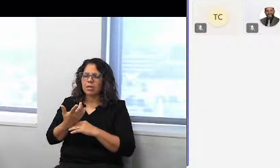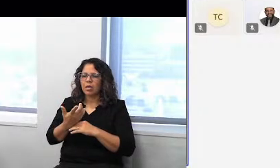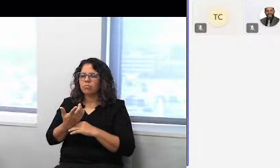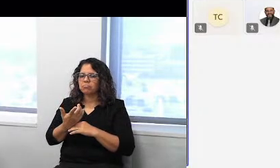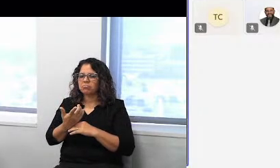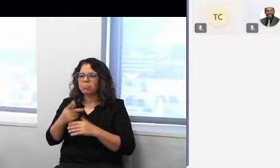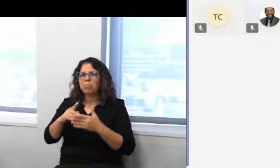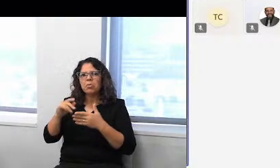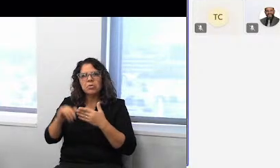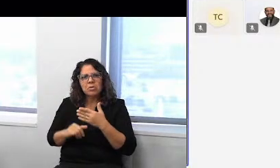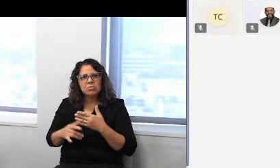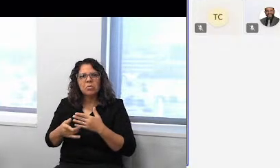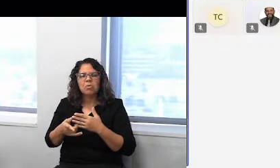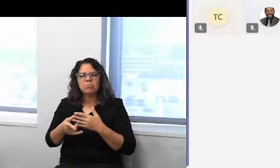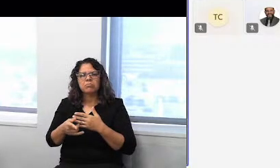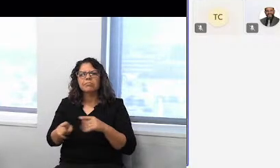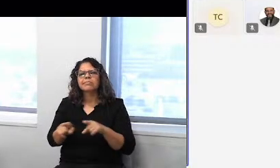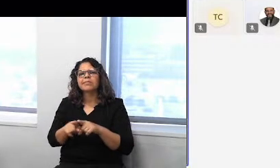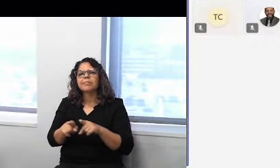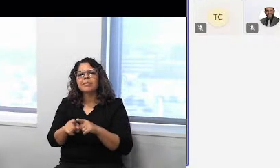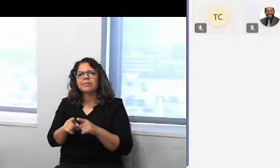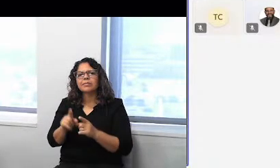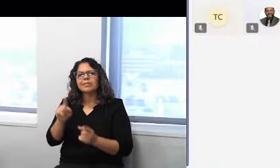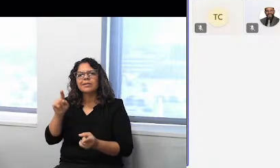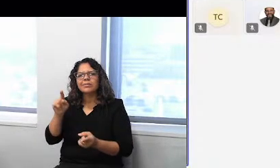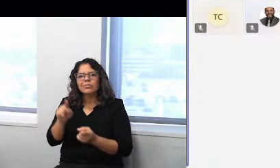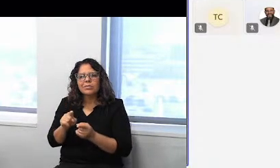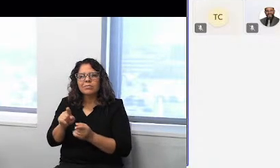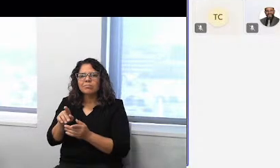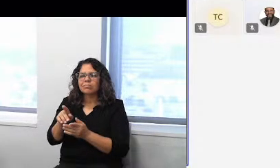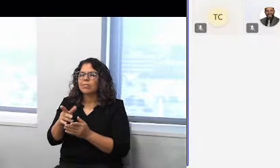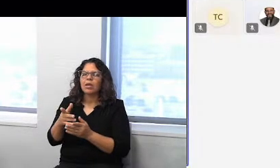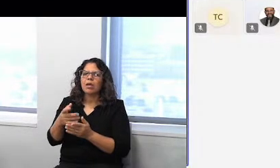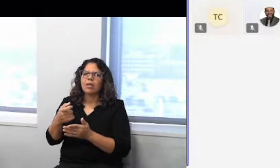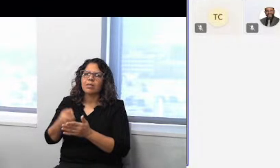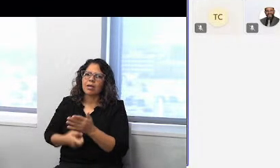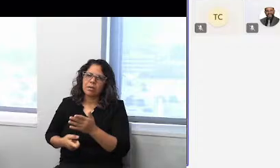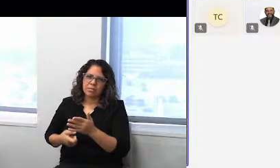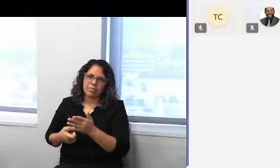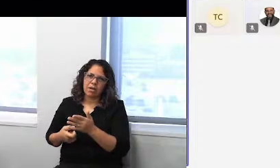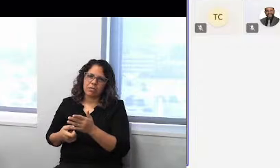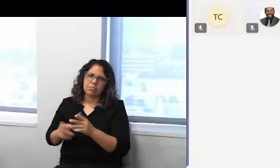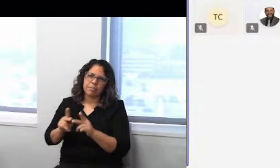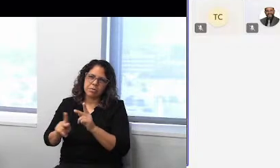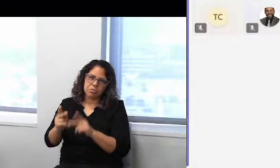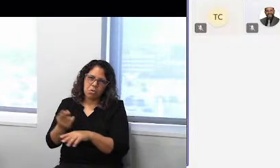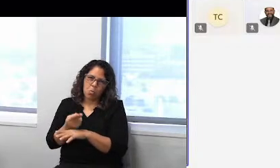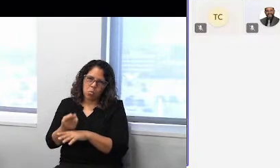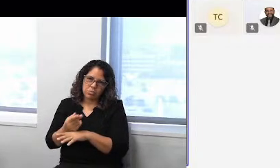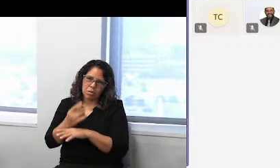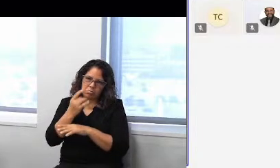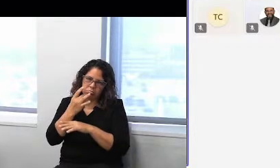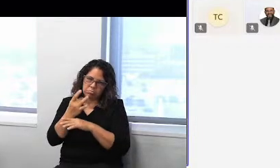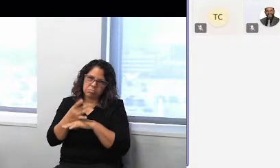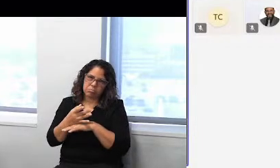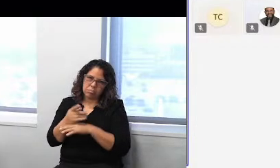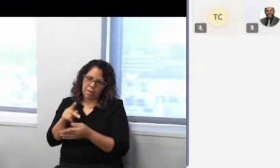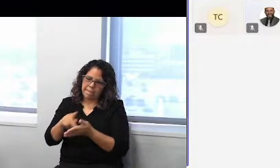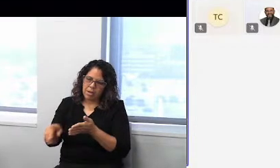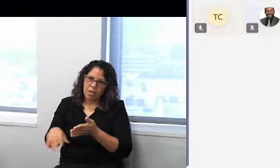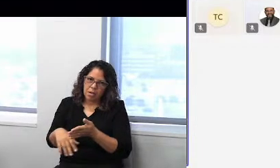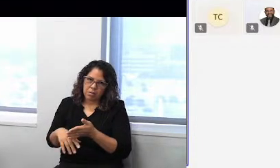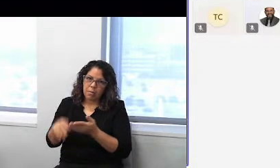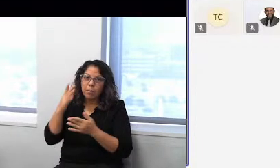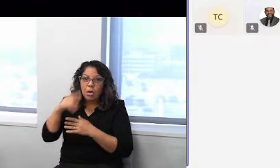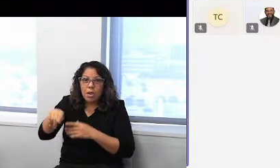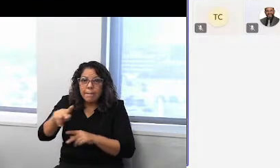is going to pay at the end of the day, because we have to be, and the customers have to be aware that everything we put in a project